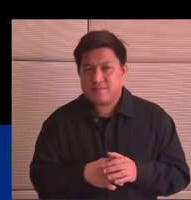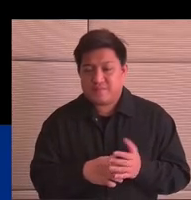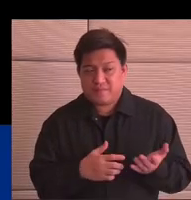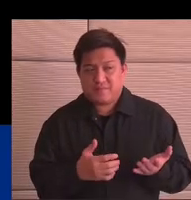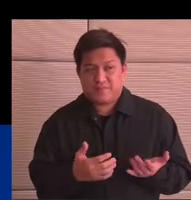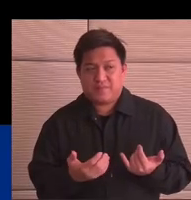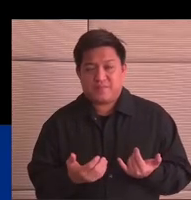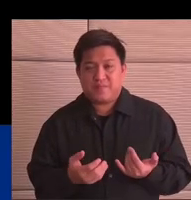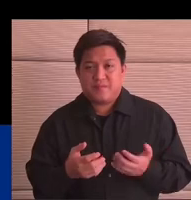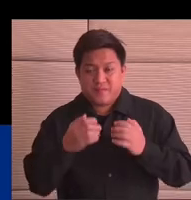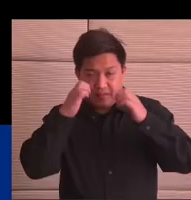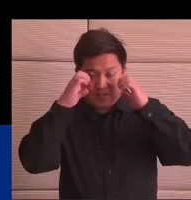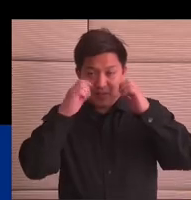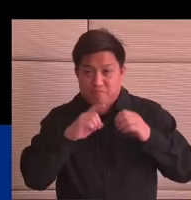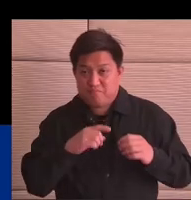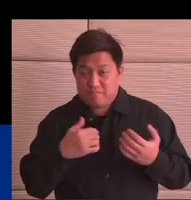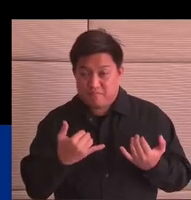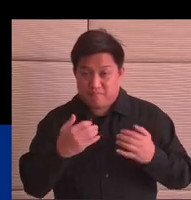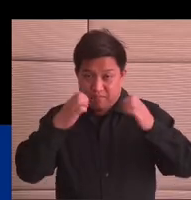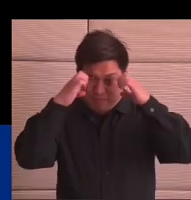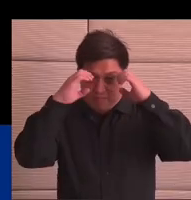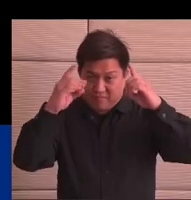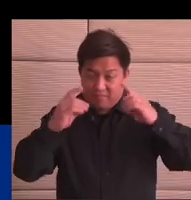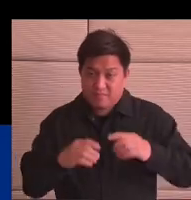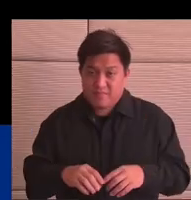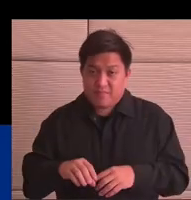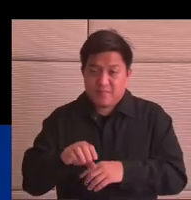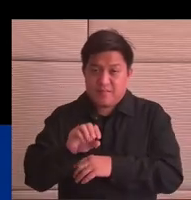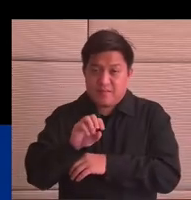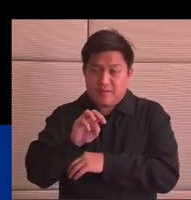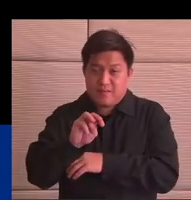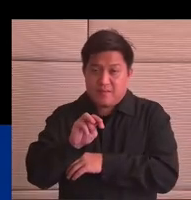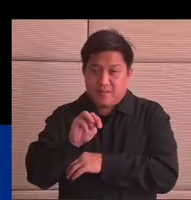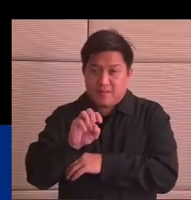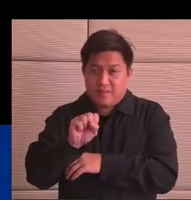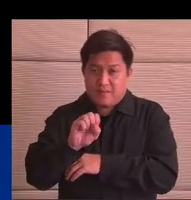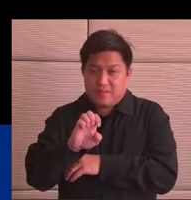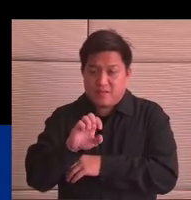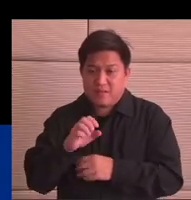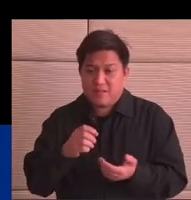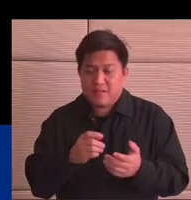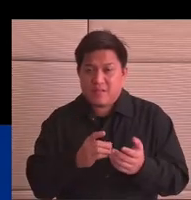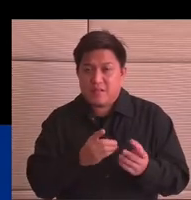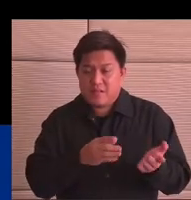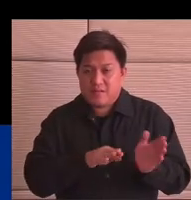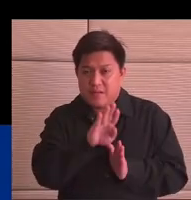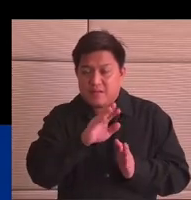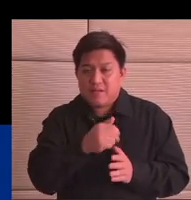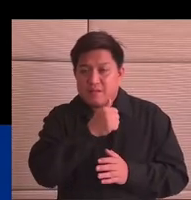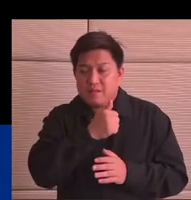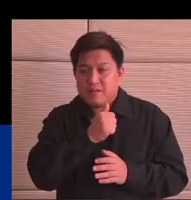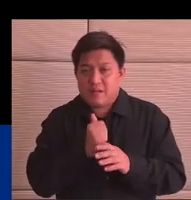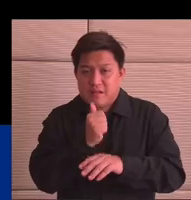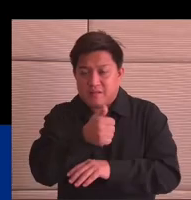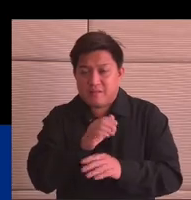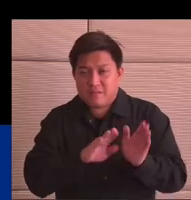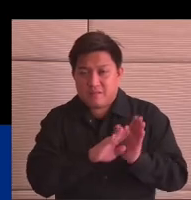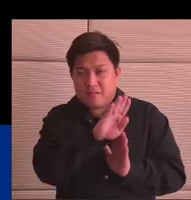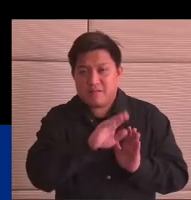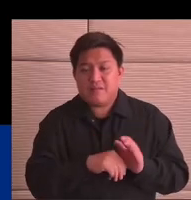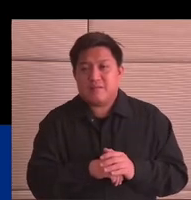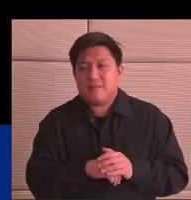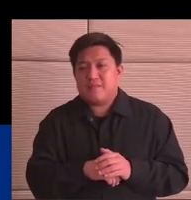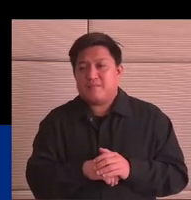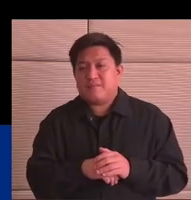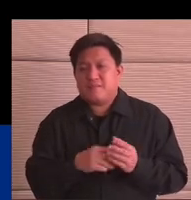case, it's education, again, MSME development, and agriculture development, which I call the backbone of our economy and the